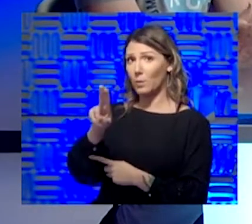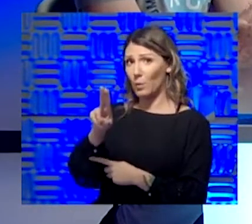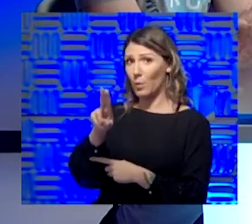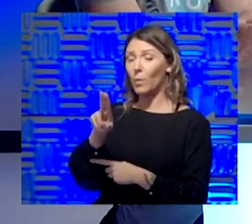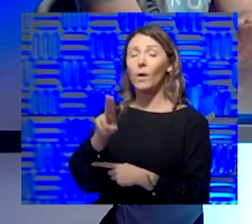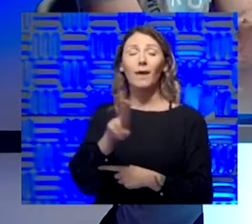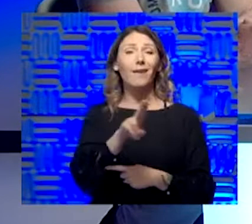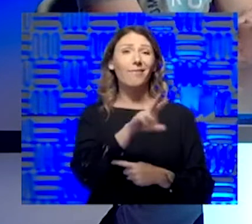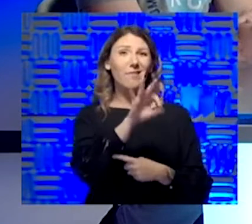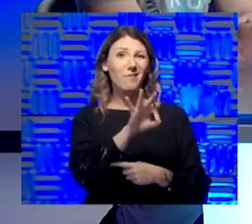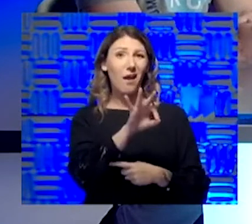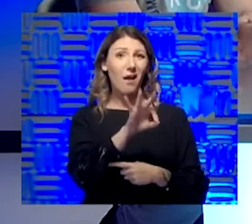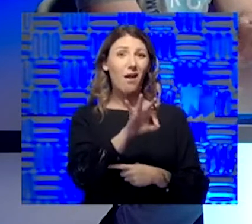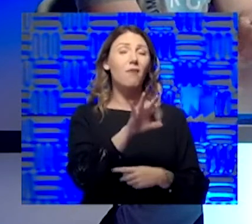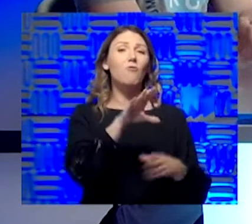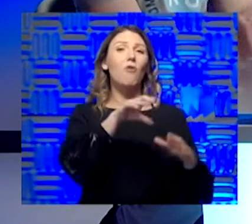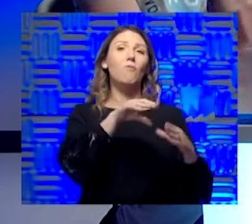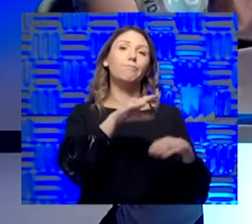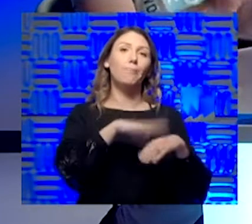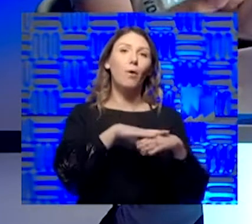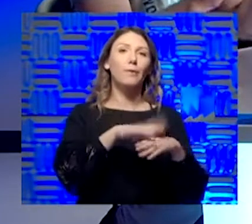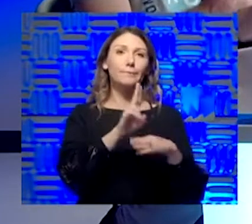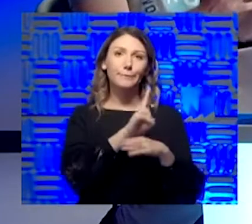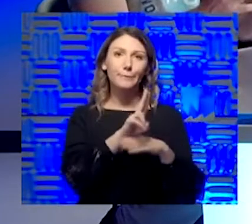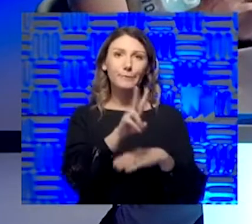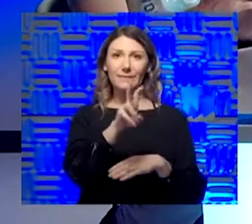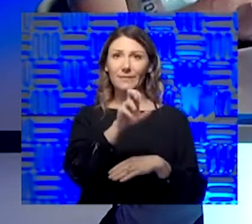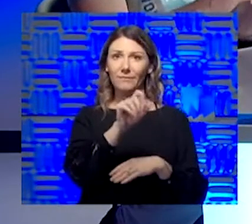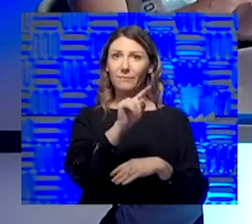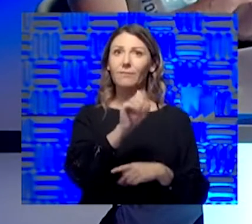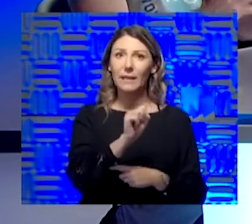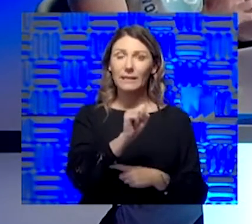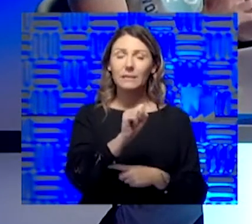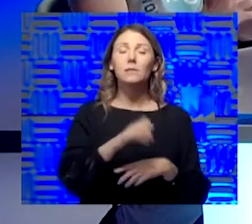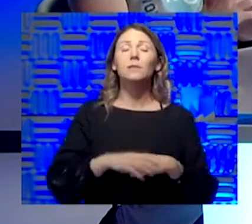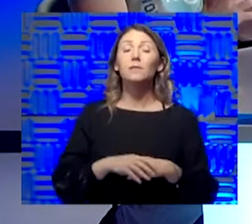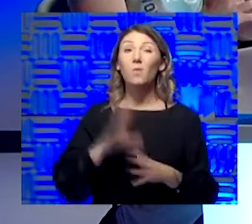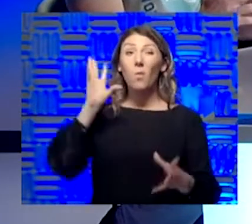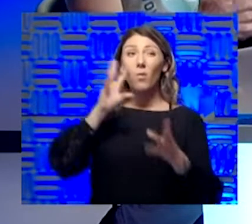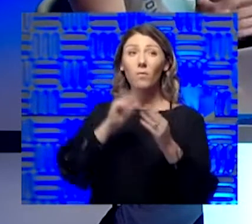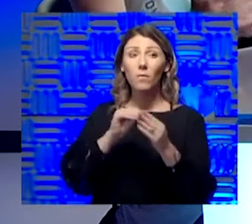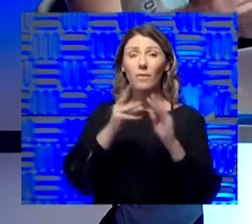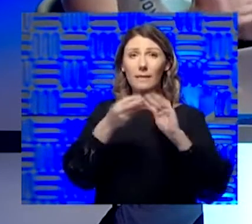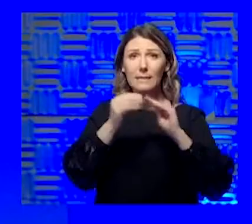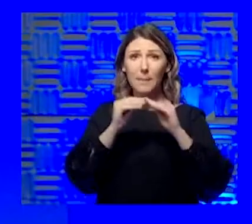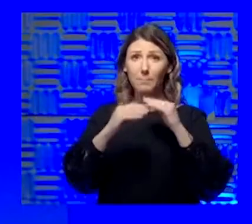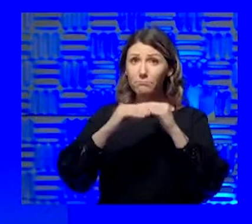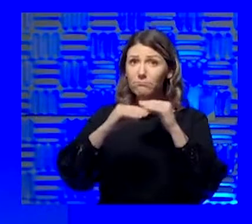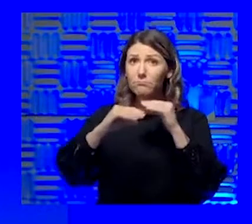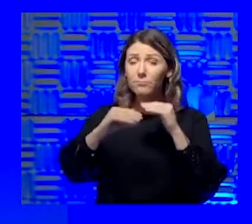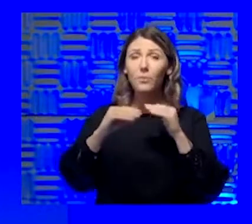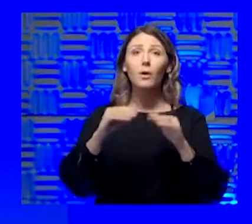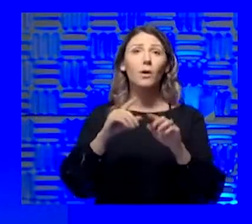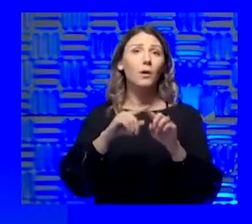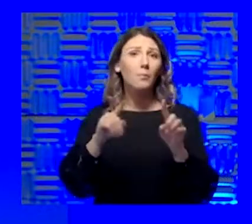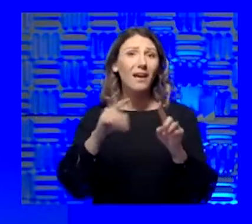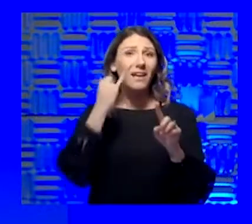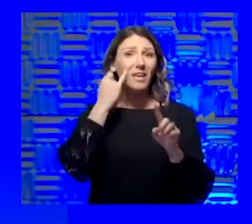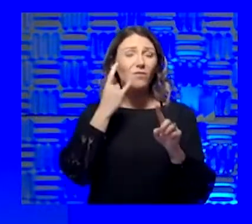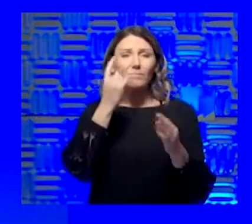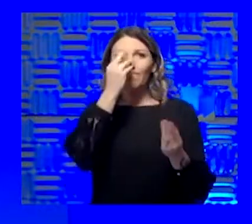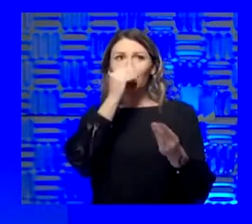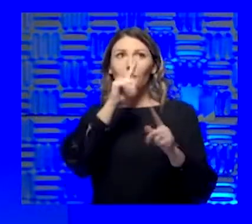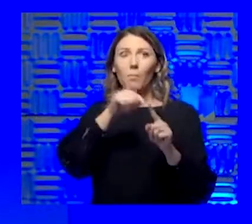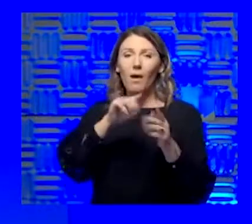9 that are on the ventilator. So overall, the numbers seem to be about stable, but if you think about the discharges we've